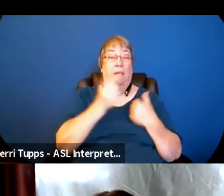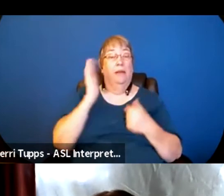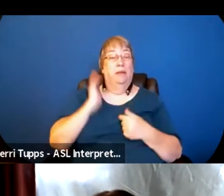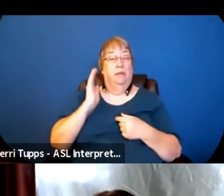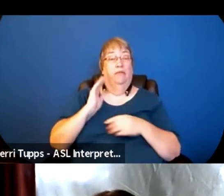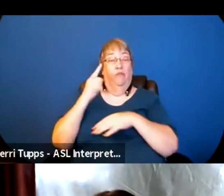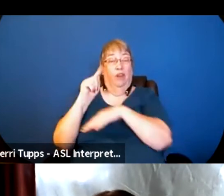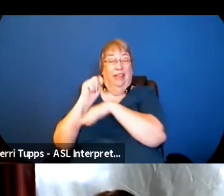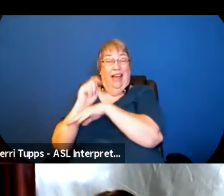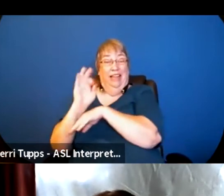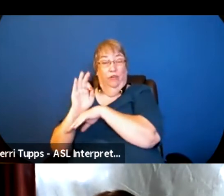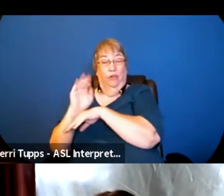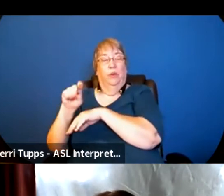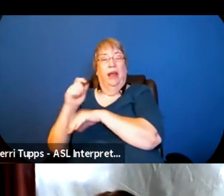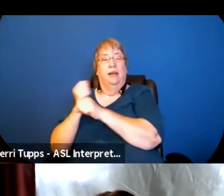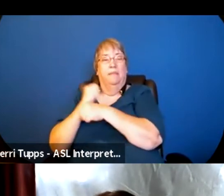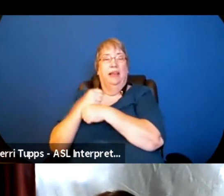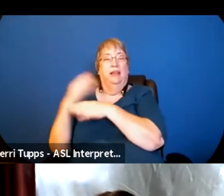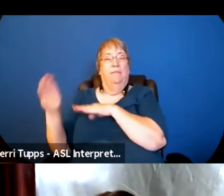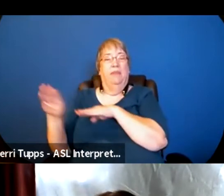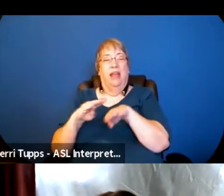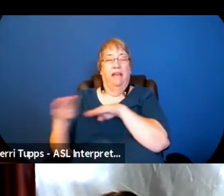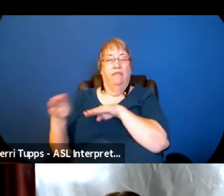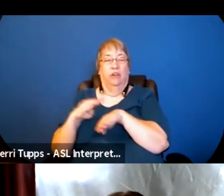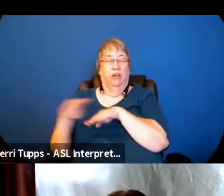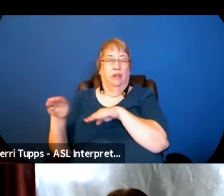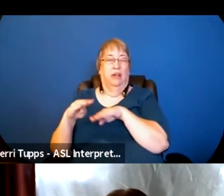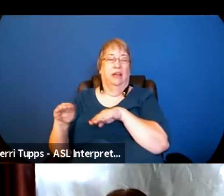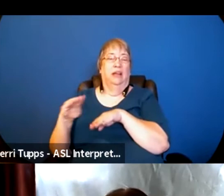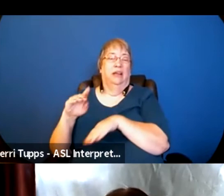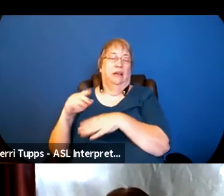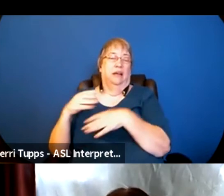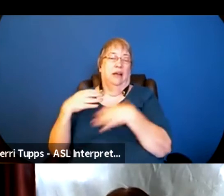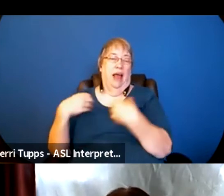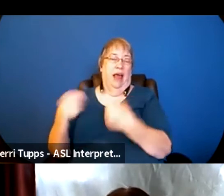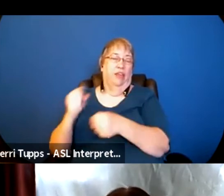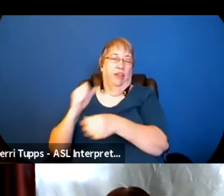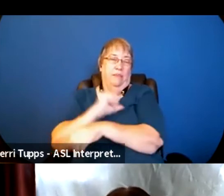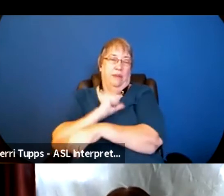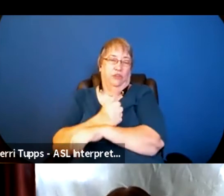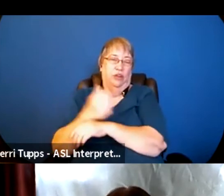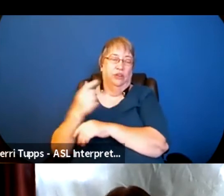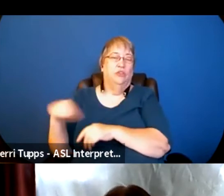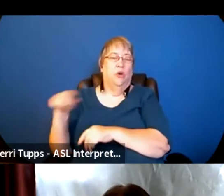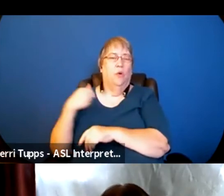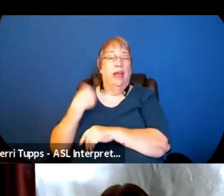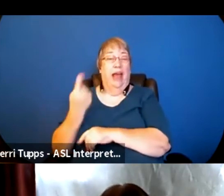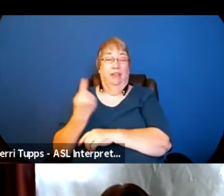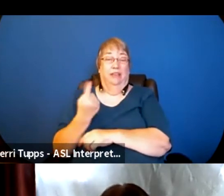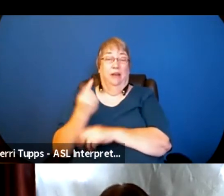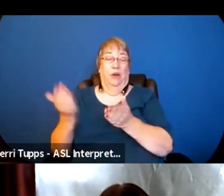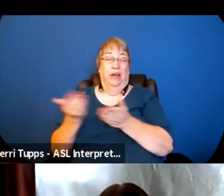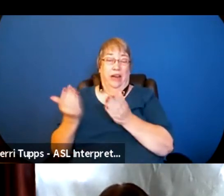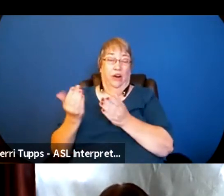creating a behavioral health administration. So there's, even among different agencies, we have a point person in the state of Colorado who's ultimately accountable for the behavioral